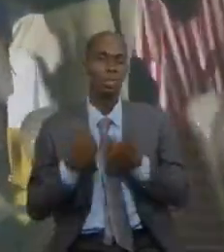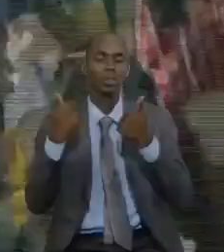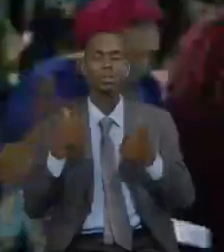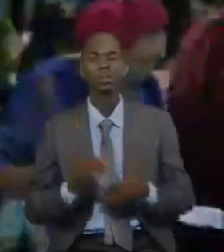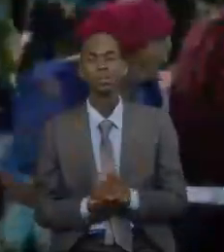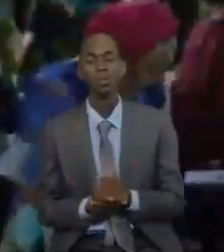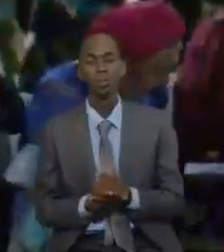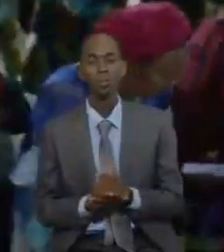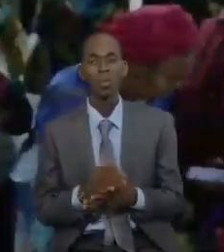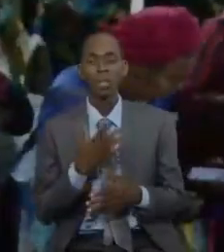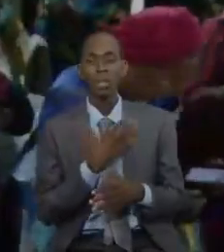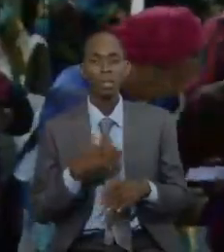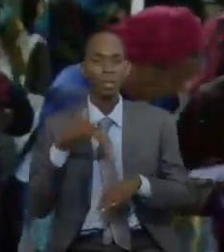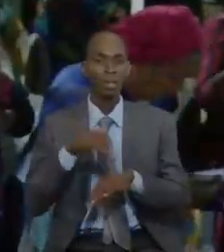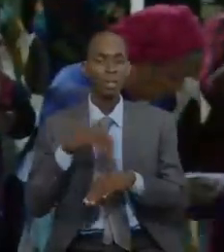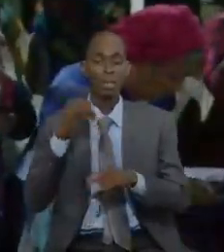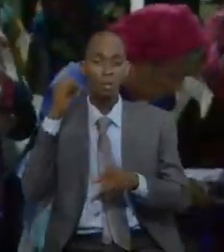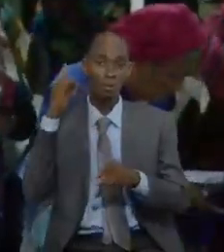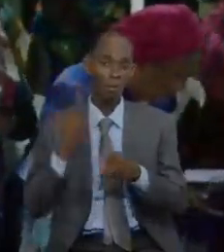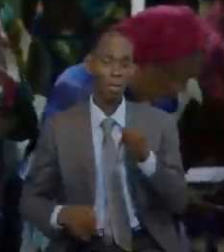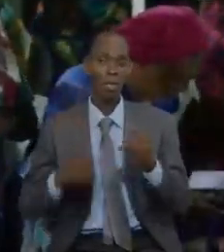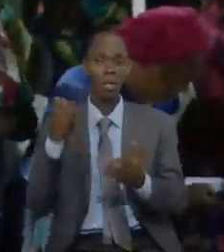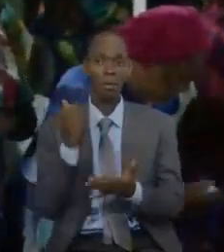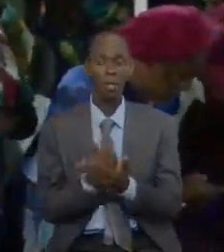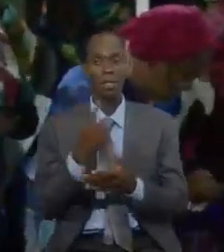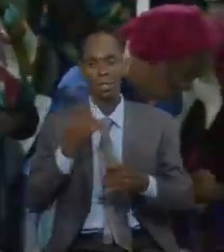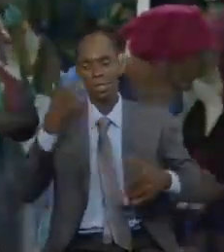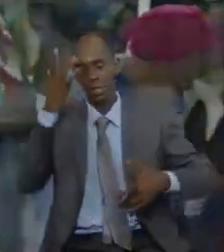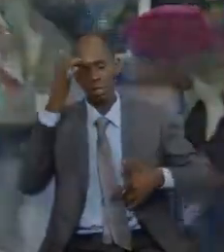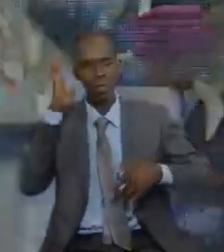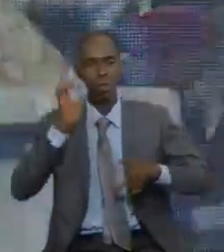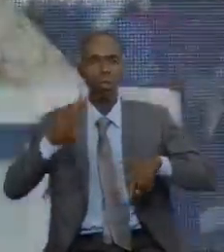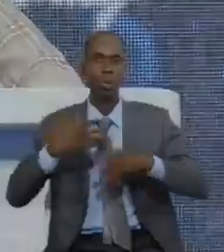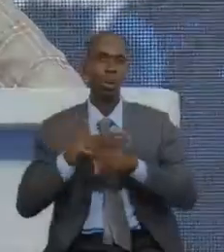And at the final amen, the sickness will go away.